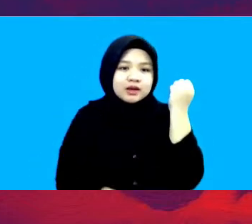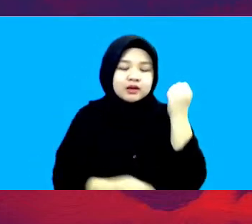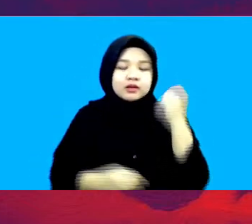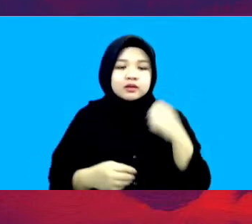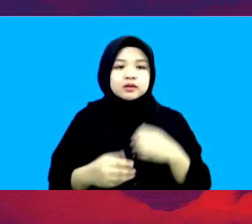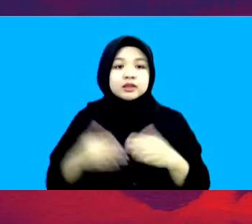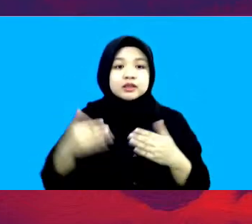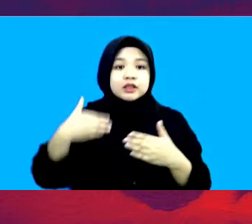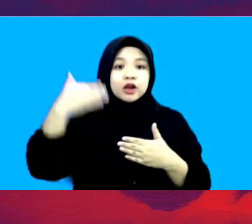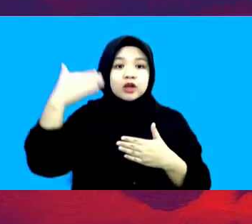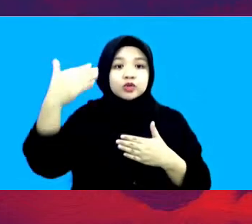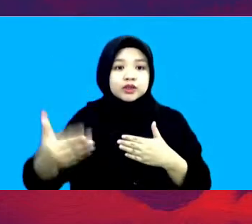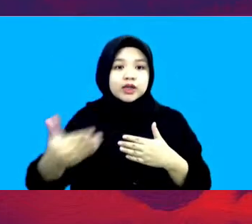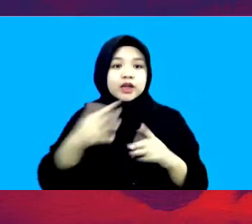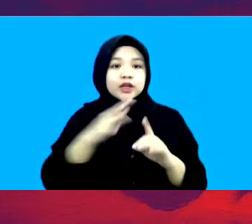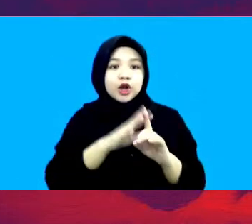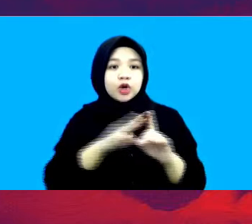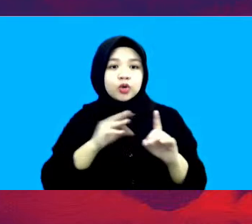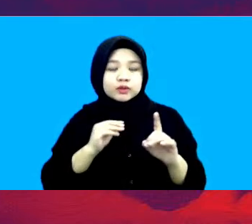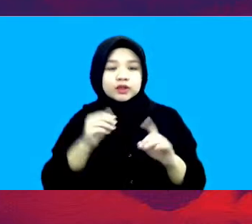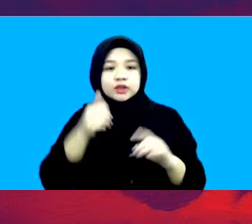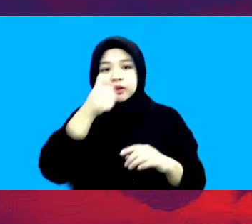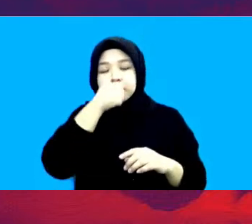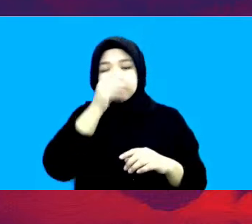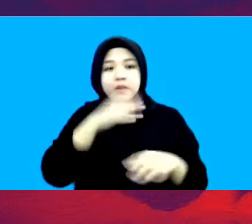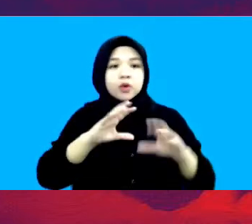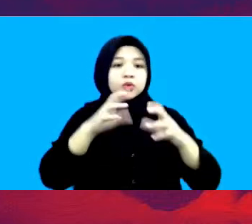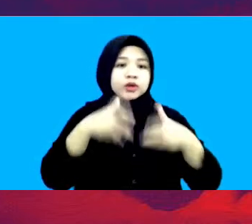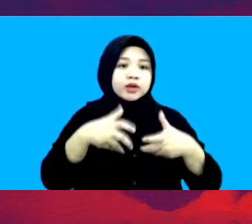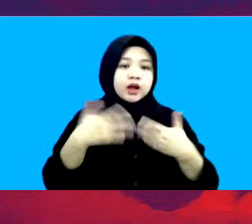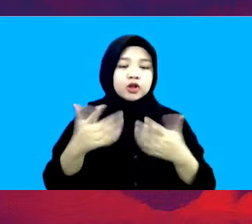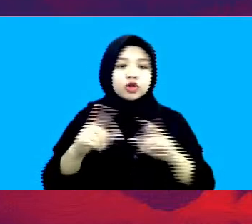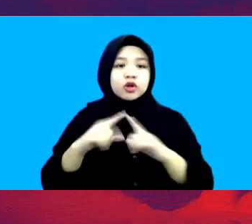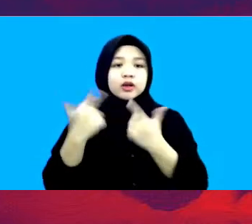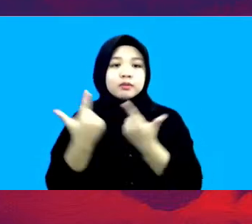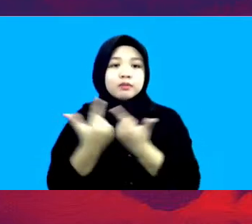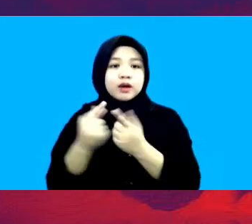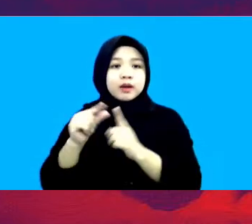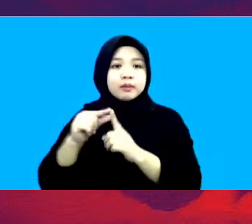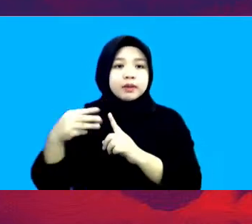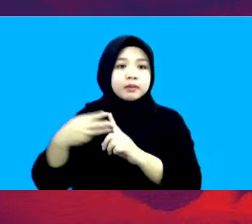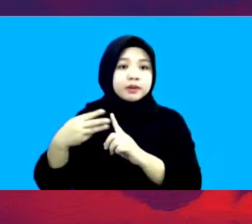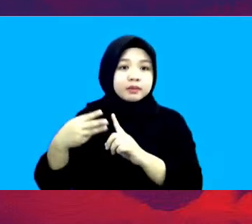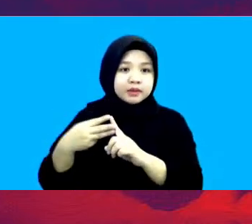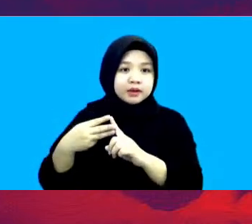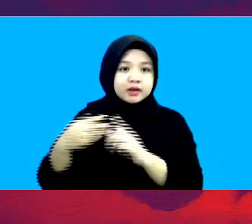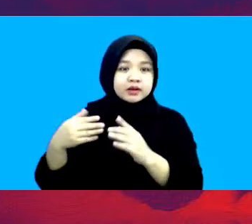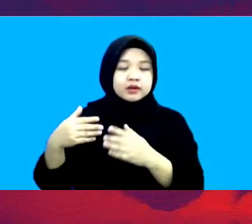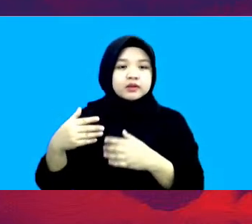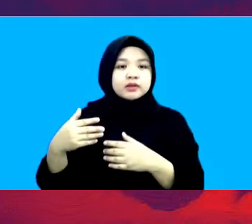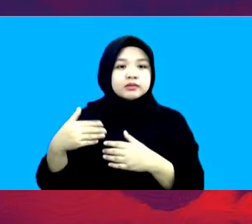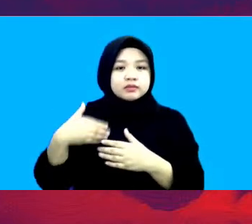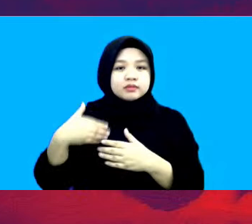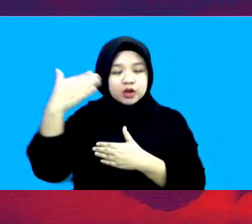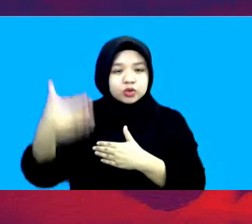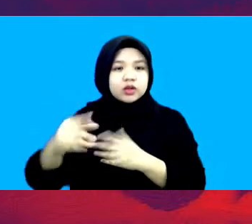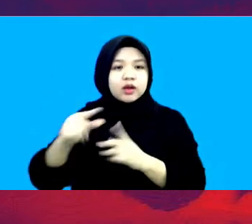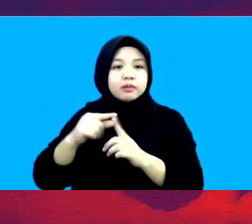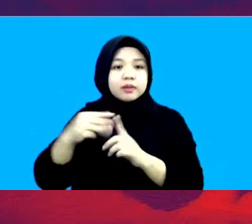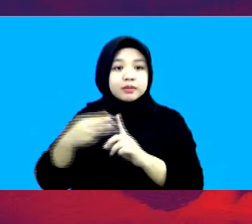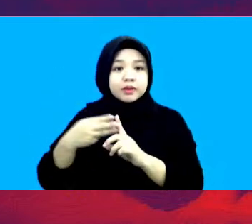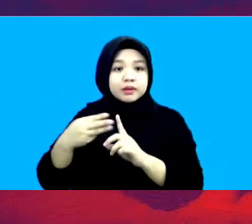what this region contributes. Here's what this group contributes. Decomposability is very important. It's given out in reports. We